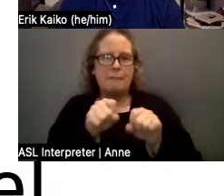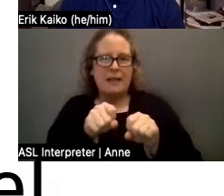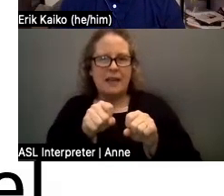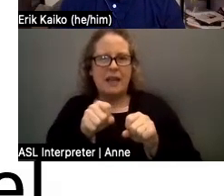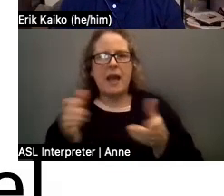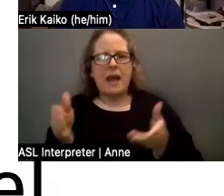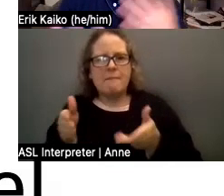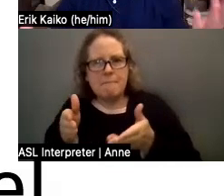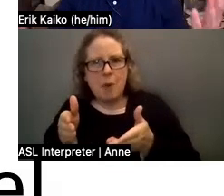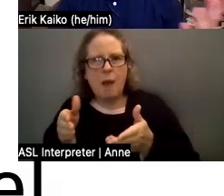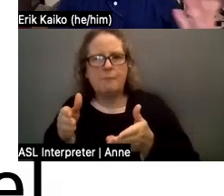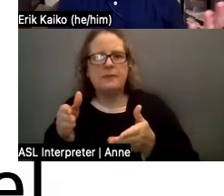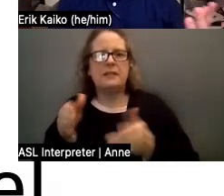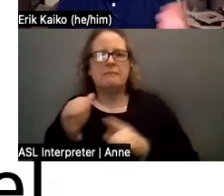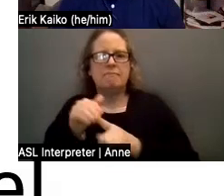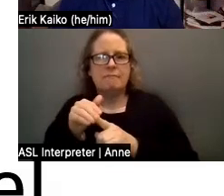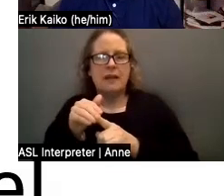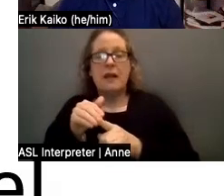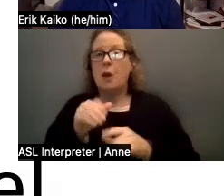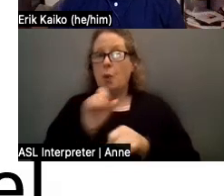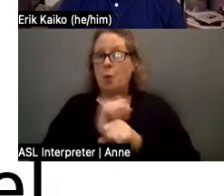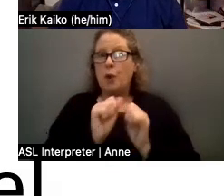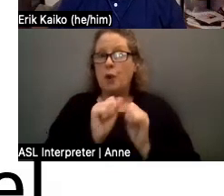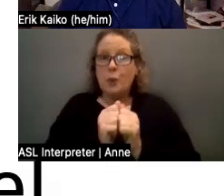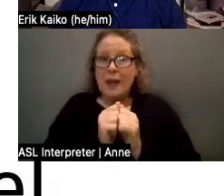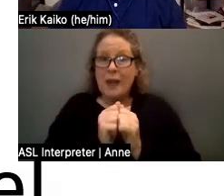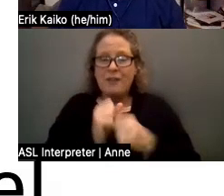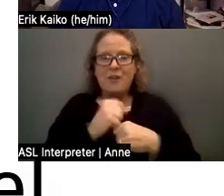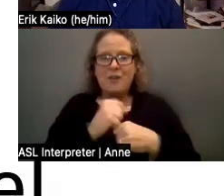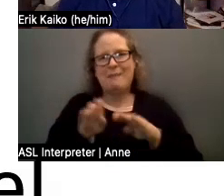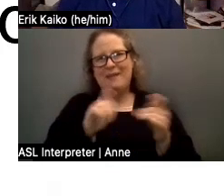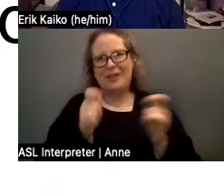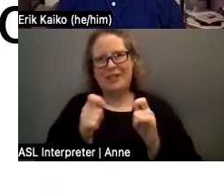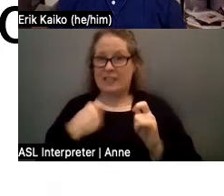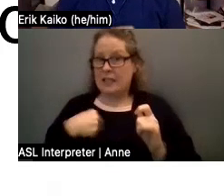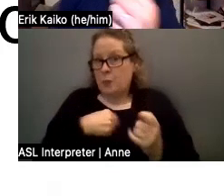to make behavior change, which is what we want to do.